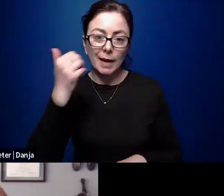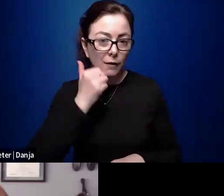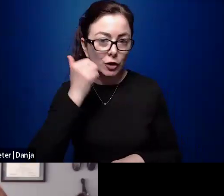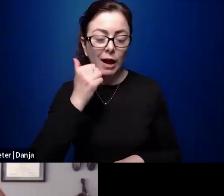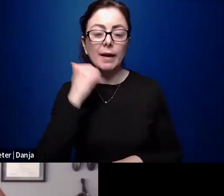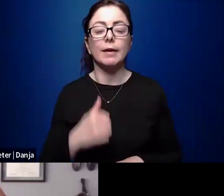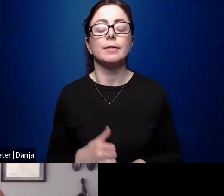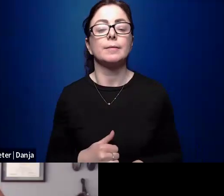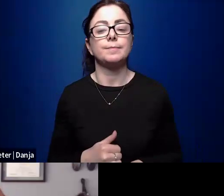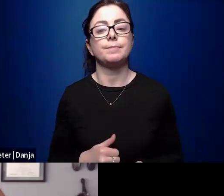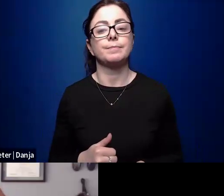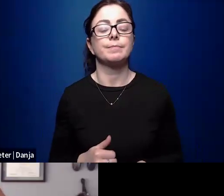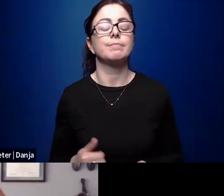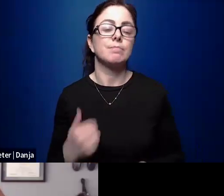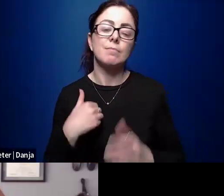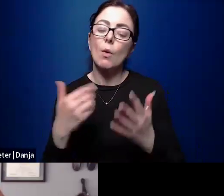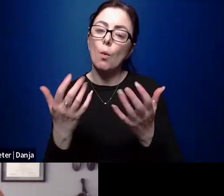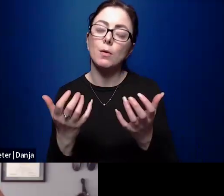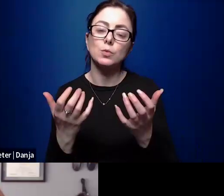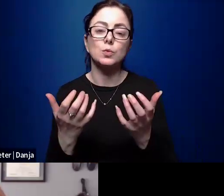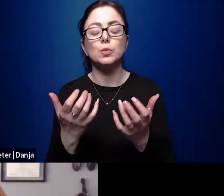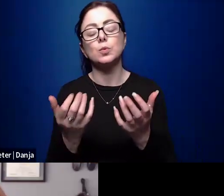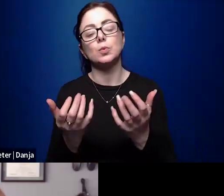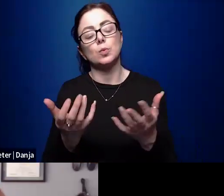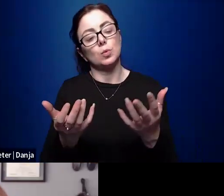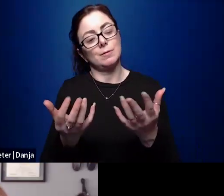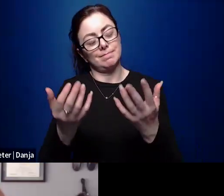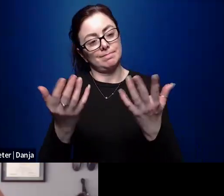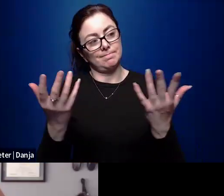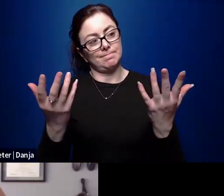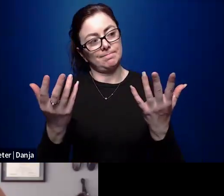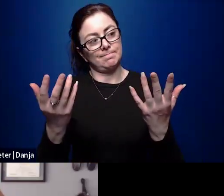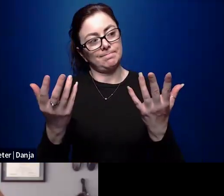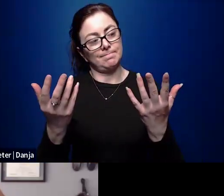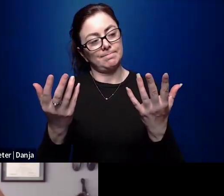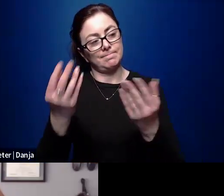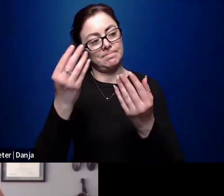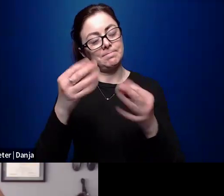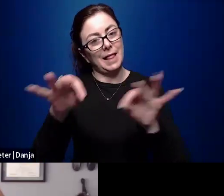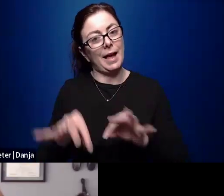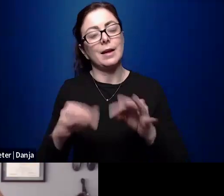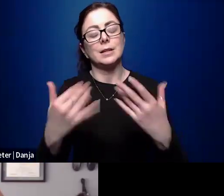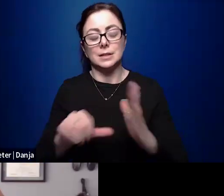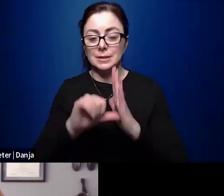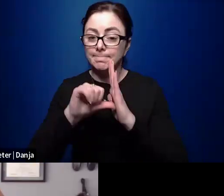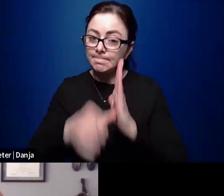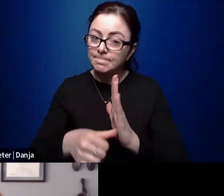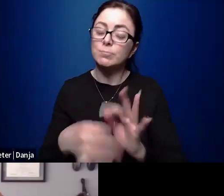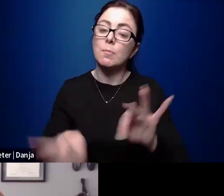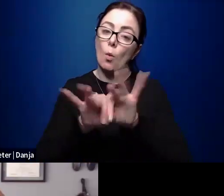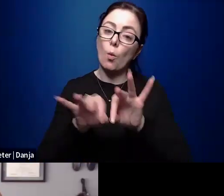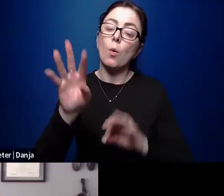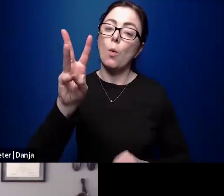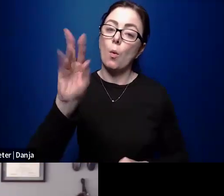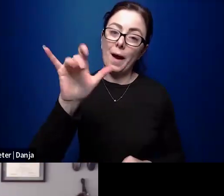I just wanted to shed a little light on how important the waivers are and how important